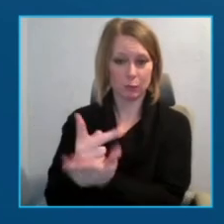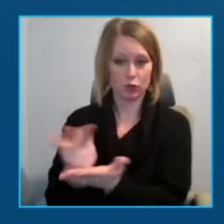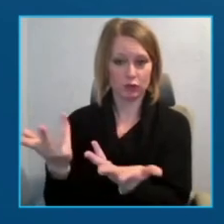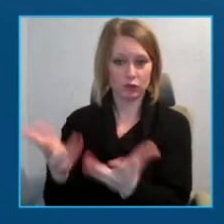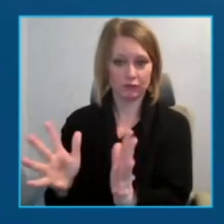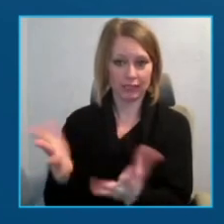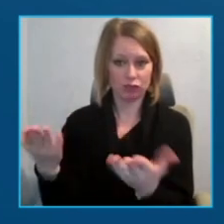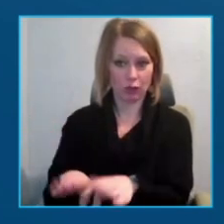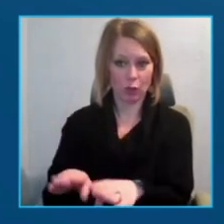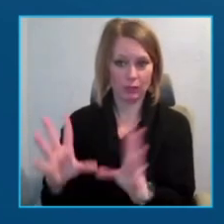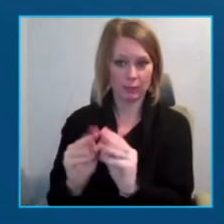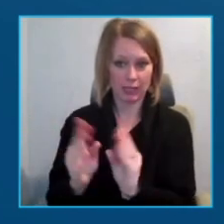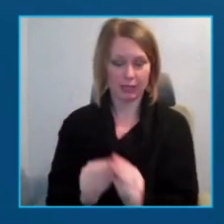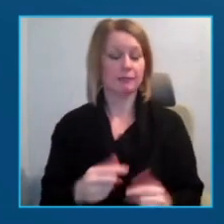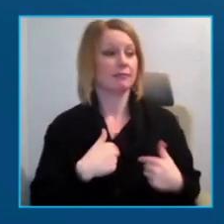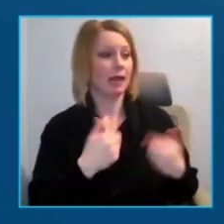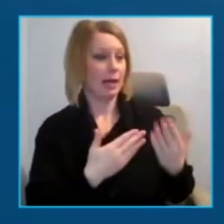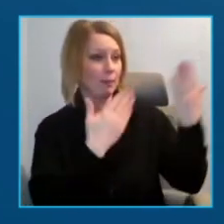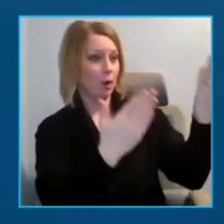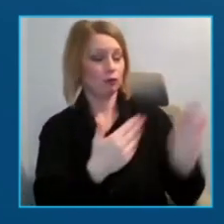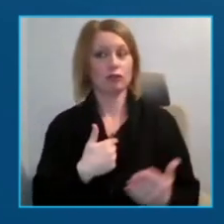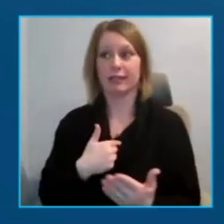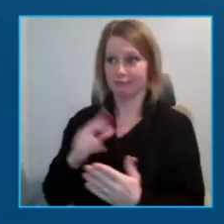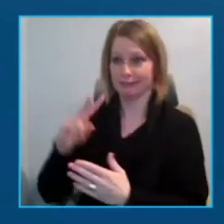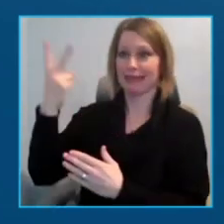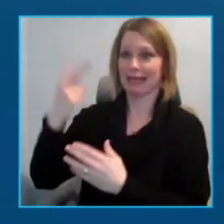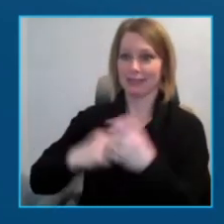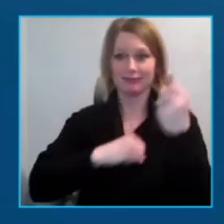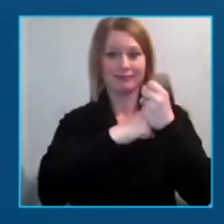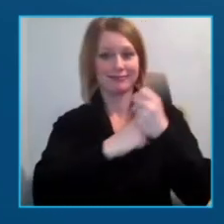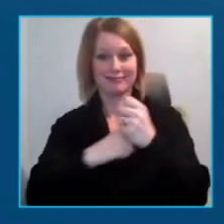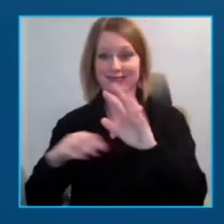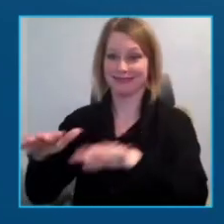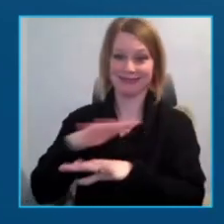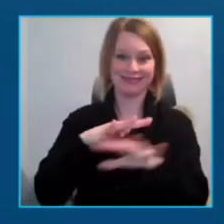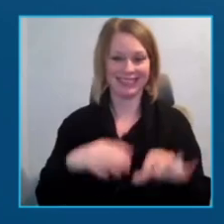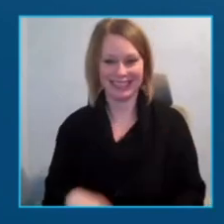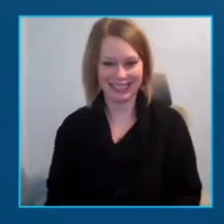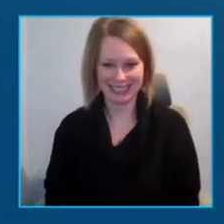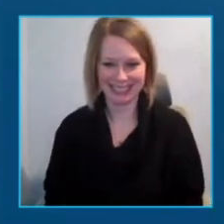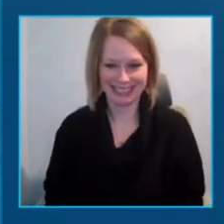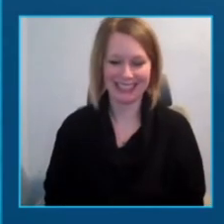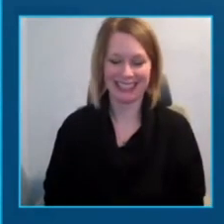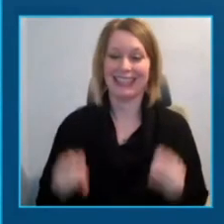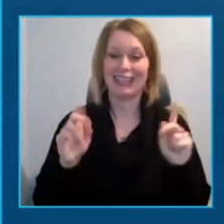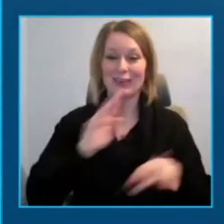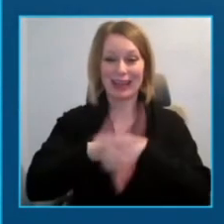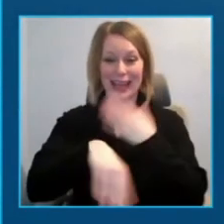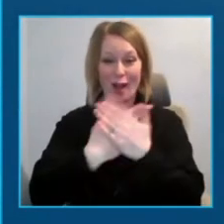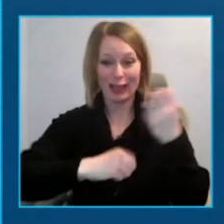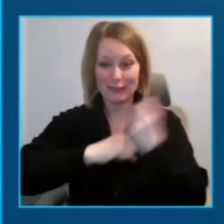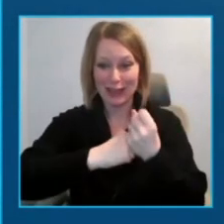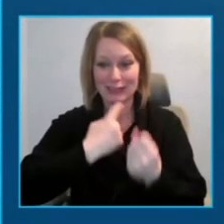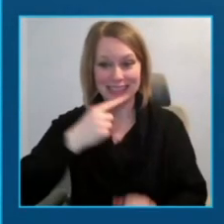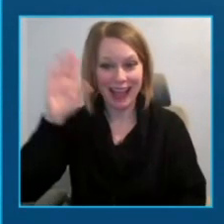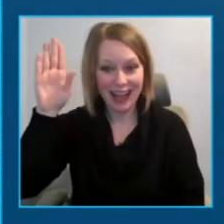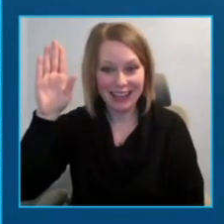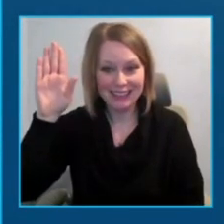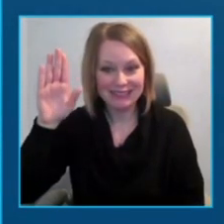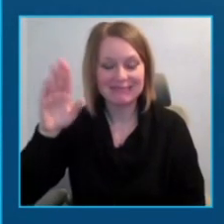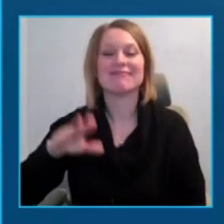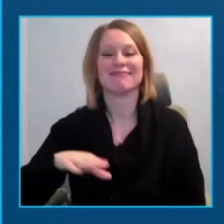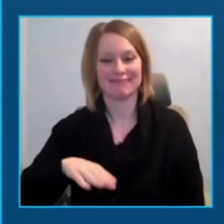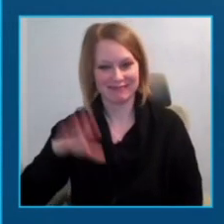So moved. Is there a second? Second. Okay, it's been moved and seconded. All those in favor say aye.